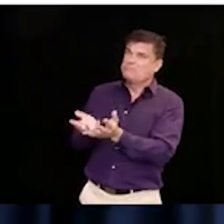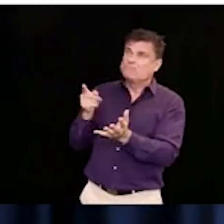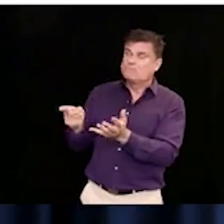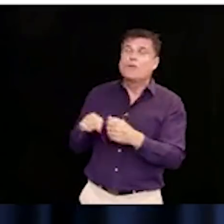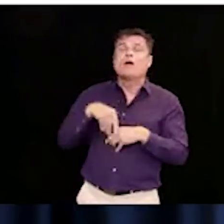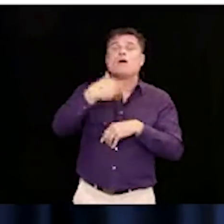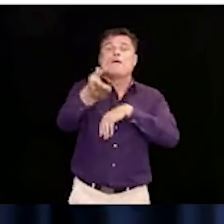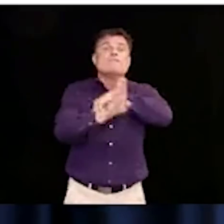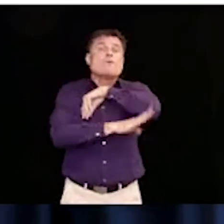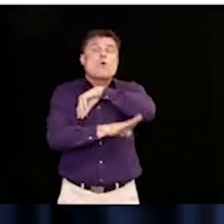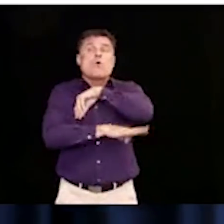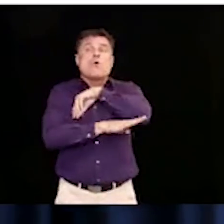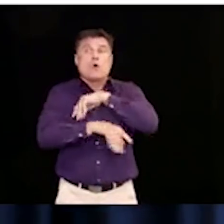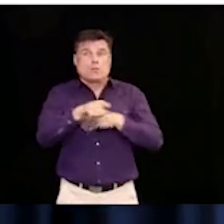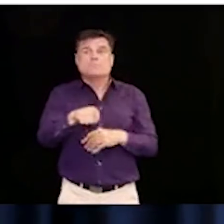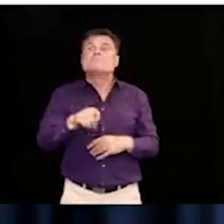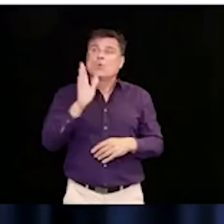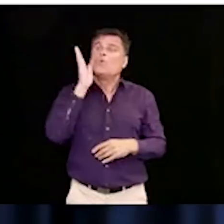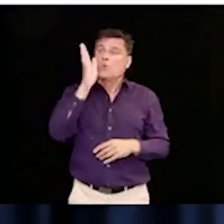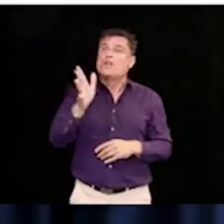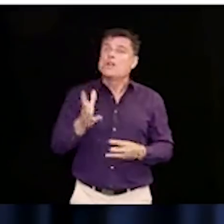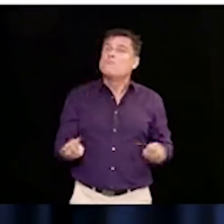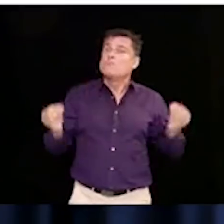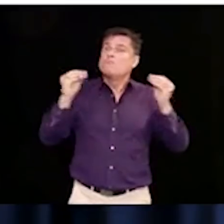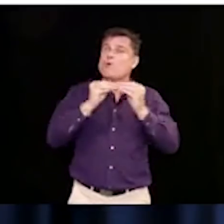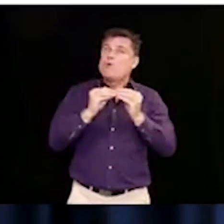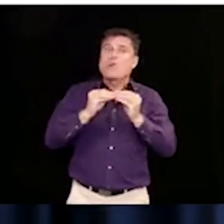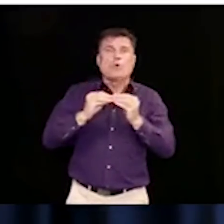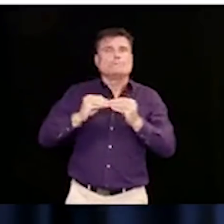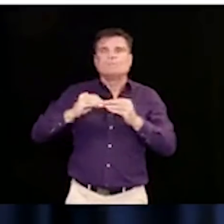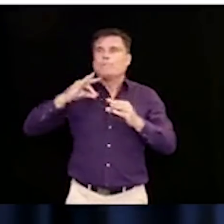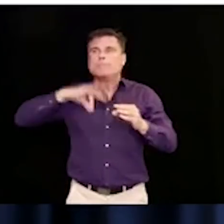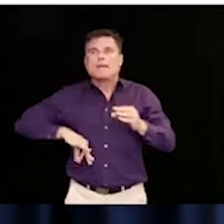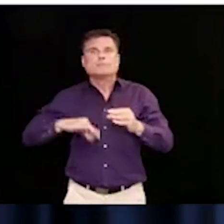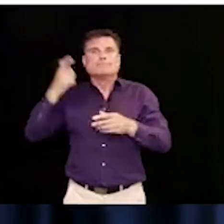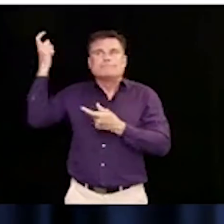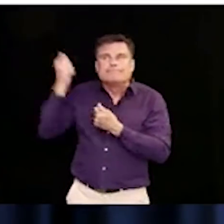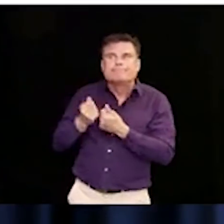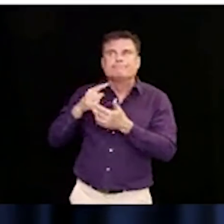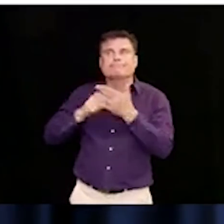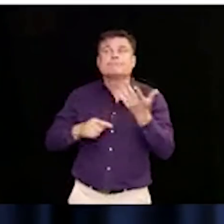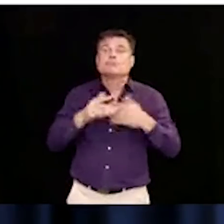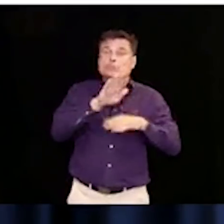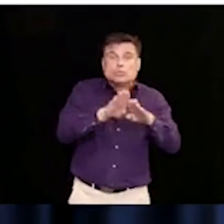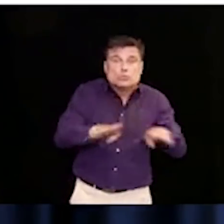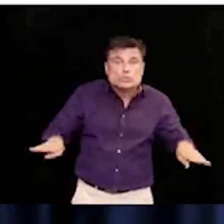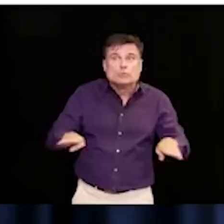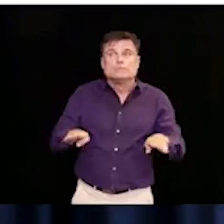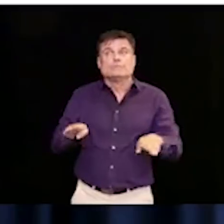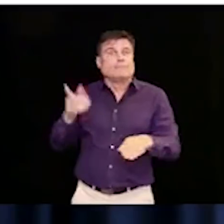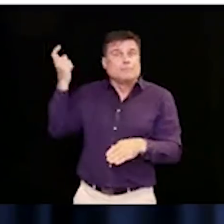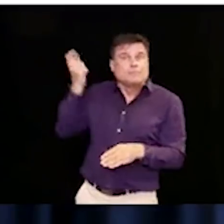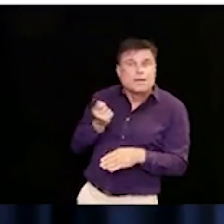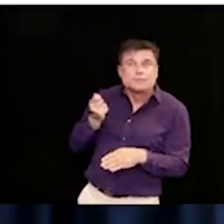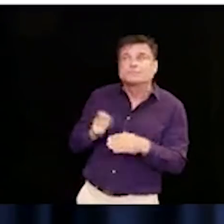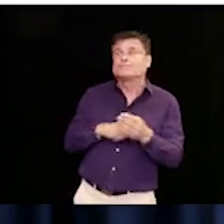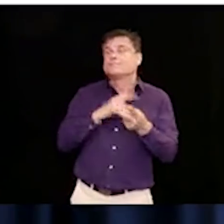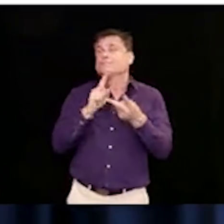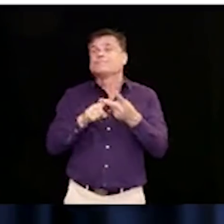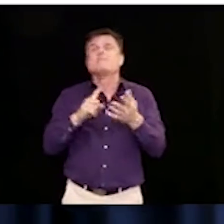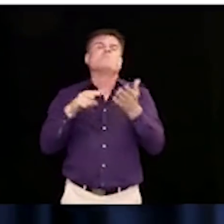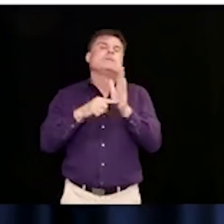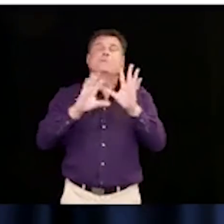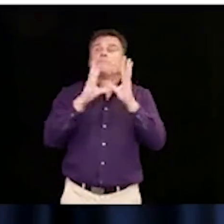fall approaches, there are in fact more benefits for families and students on the way, including the Child Opportunity Benefit,